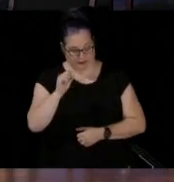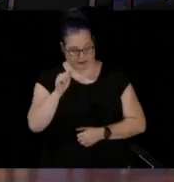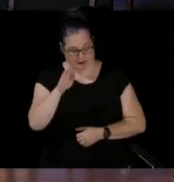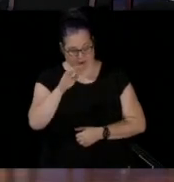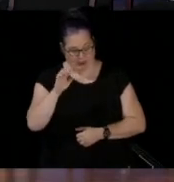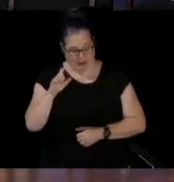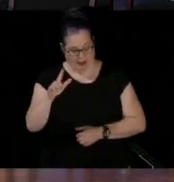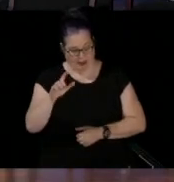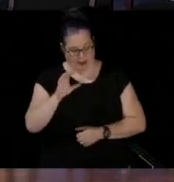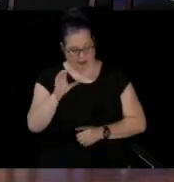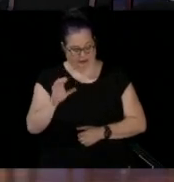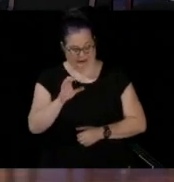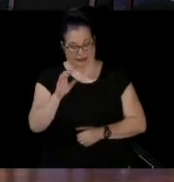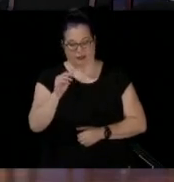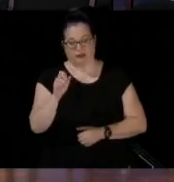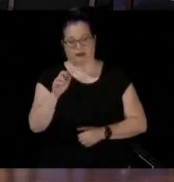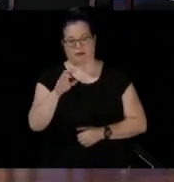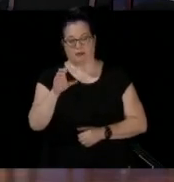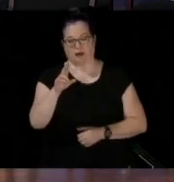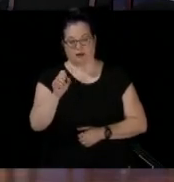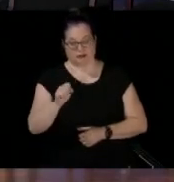Isabel Christine Marcus.